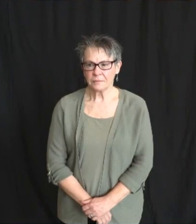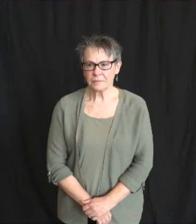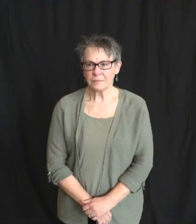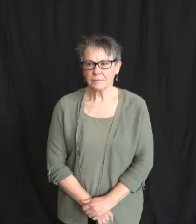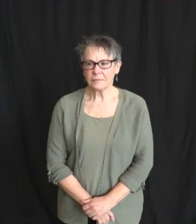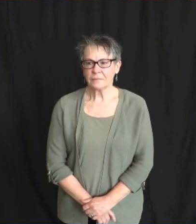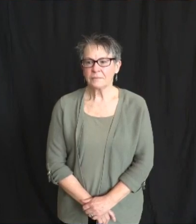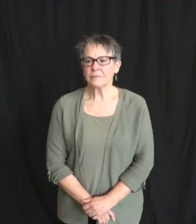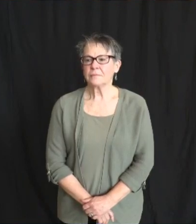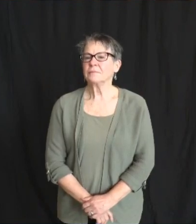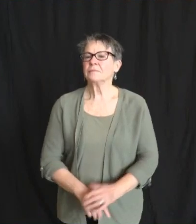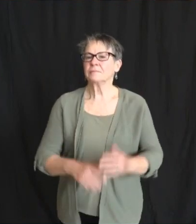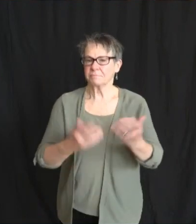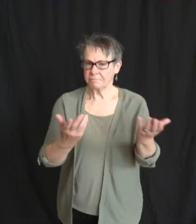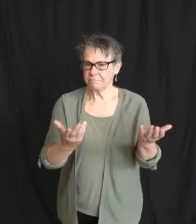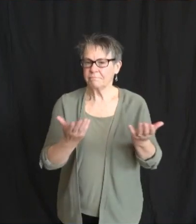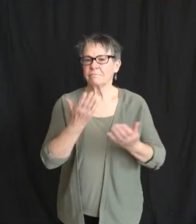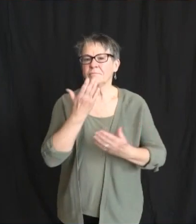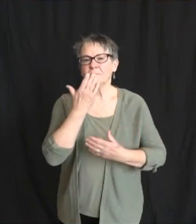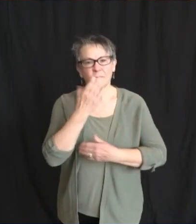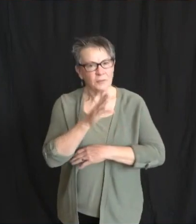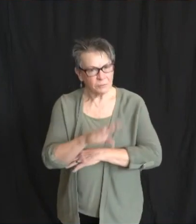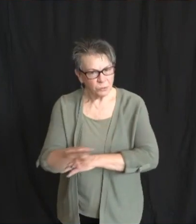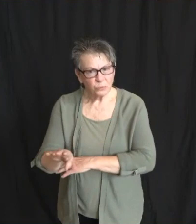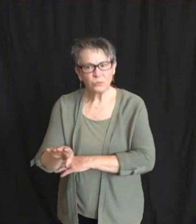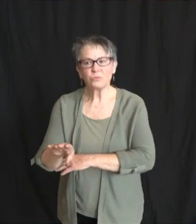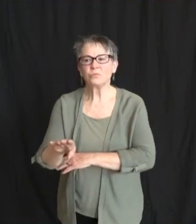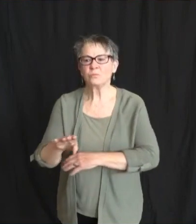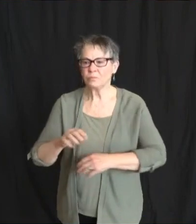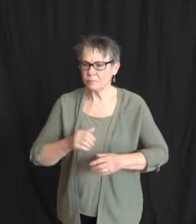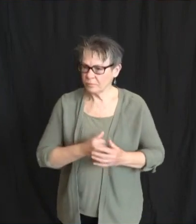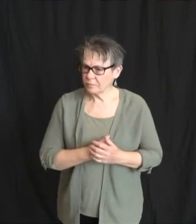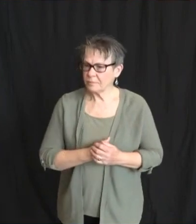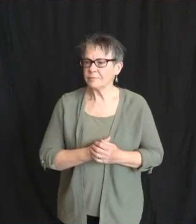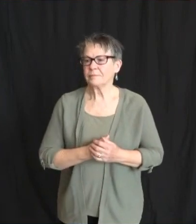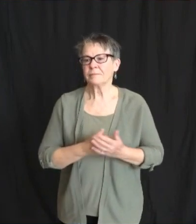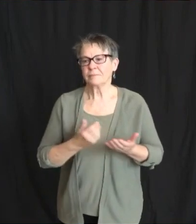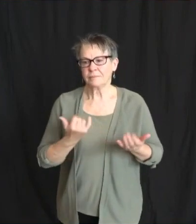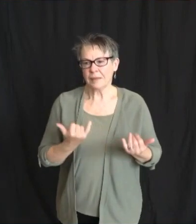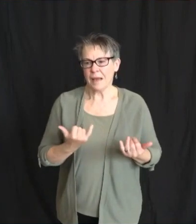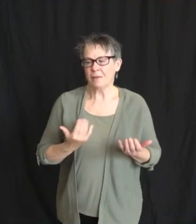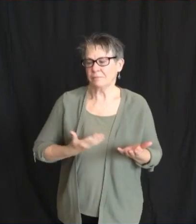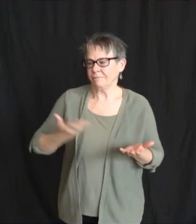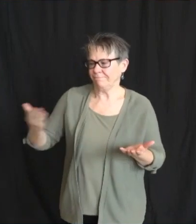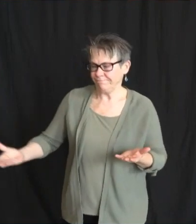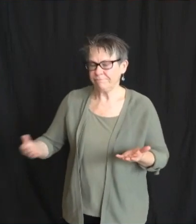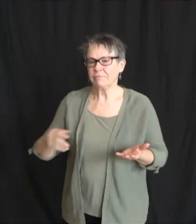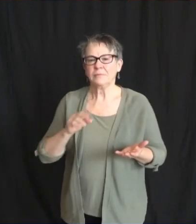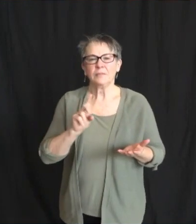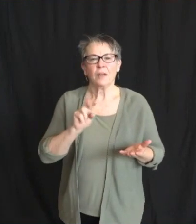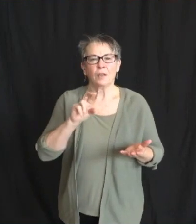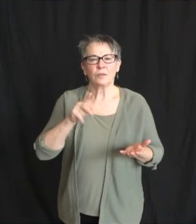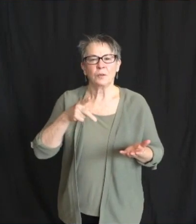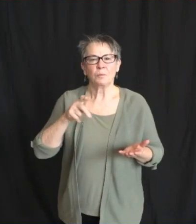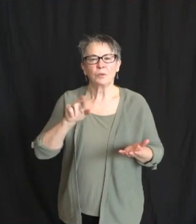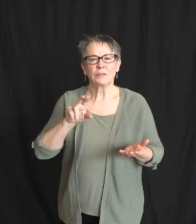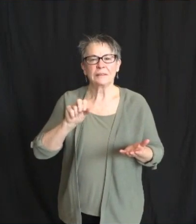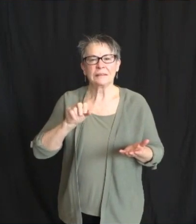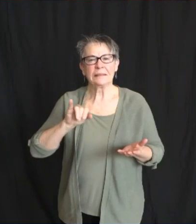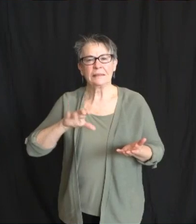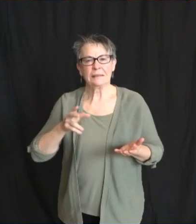Good afternoon. Honored to be joined by the woman to my right, who needs no introduction, the Commissioner of the Department of Health, Judy Persichilli. To